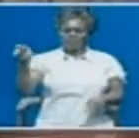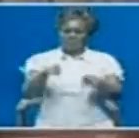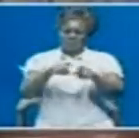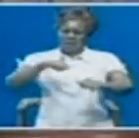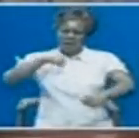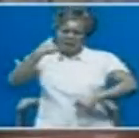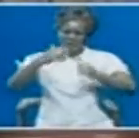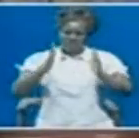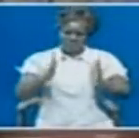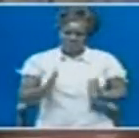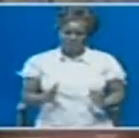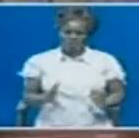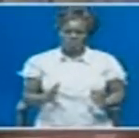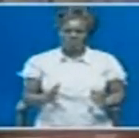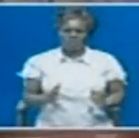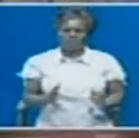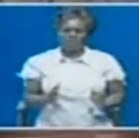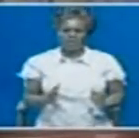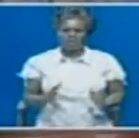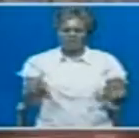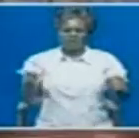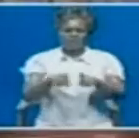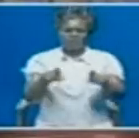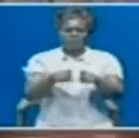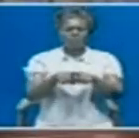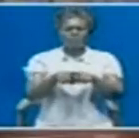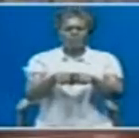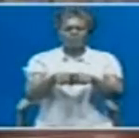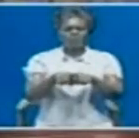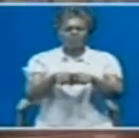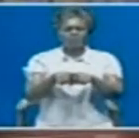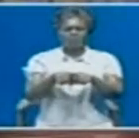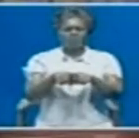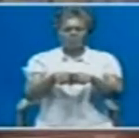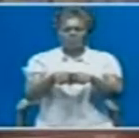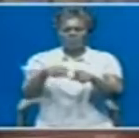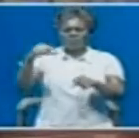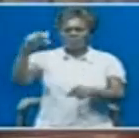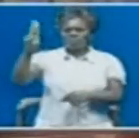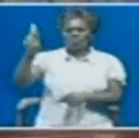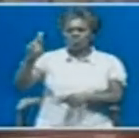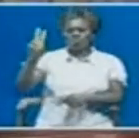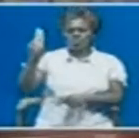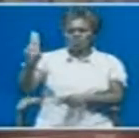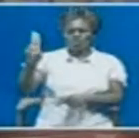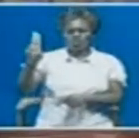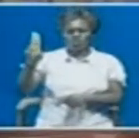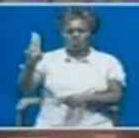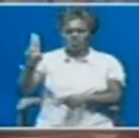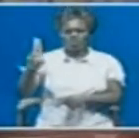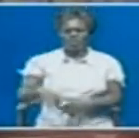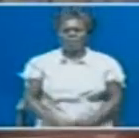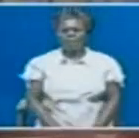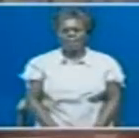actor. He's, I call him the etiquette guru. Look at his dress code. Absolutely. It'll tell you that